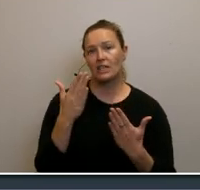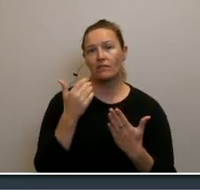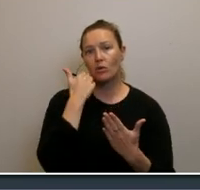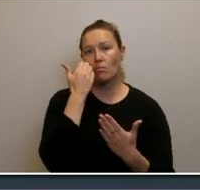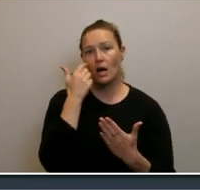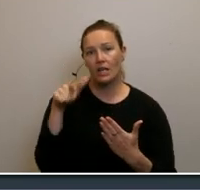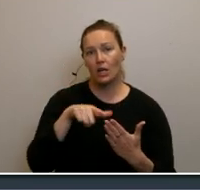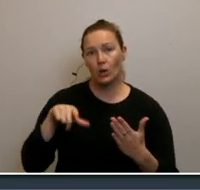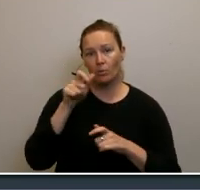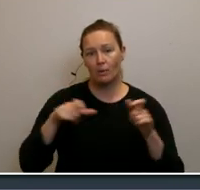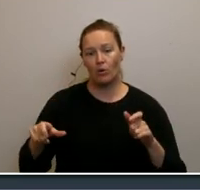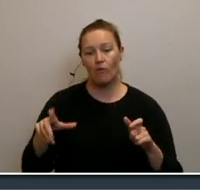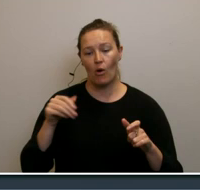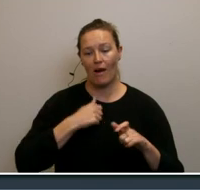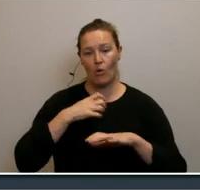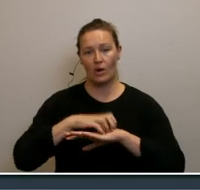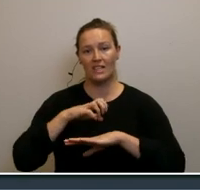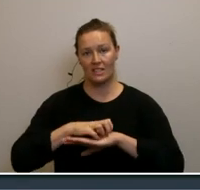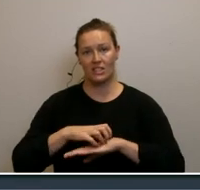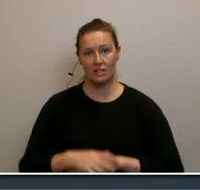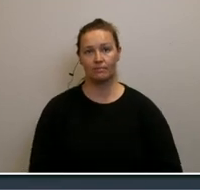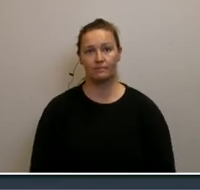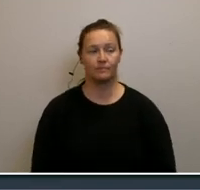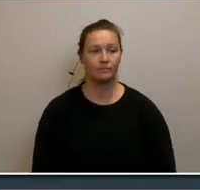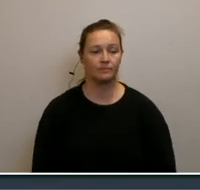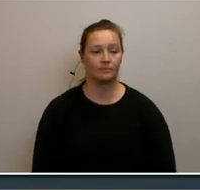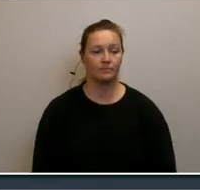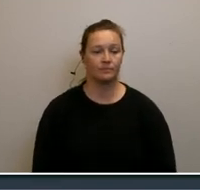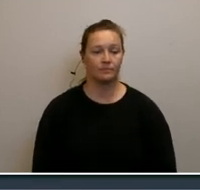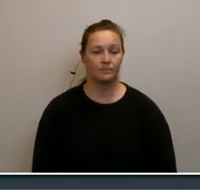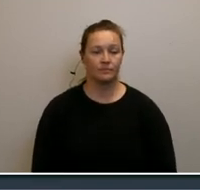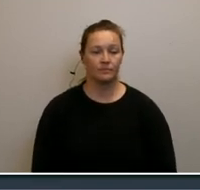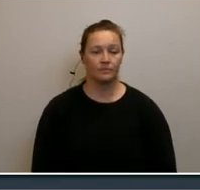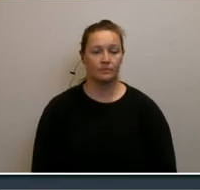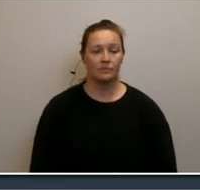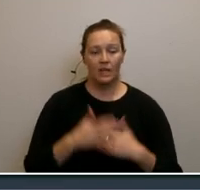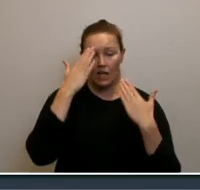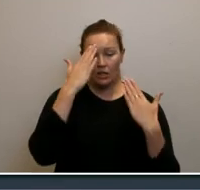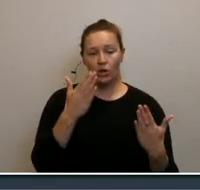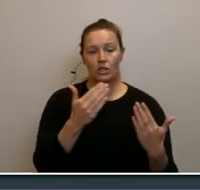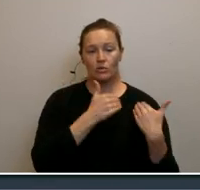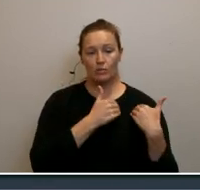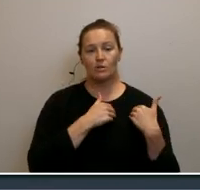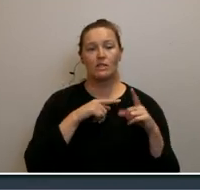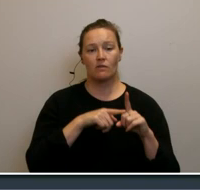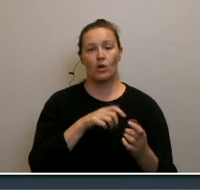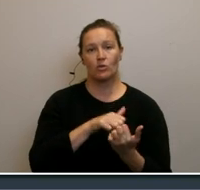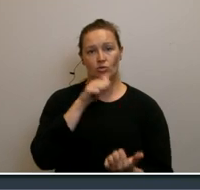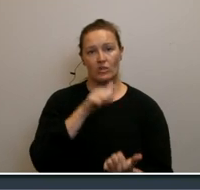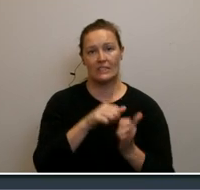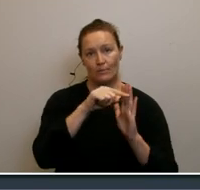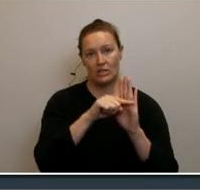whenua status of Te Tai Whenua o Te Whanganui Arotu, acknowledging responsibilities to take into account the principles of the